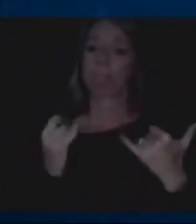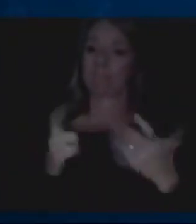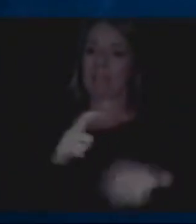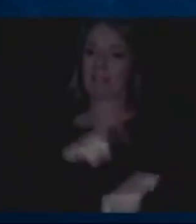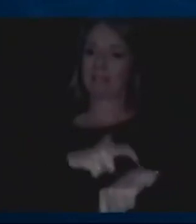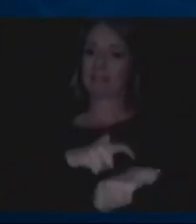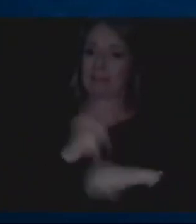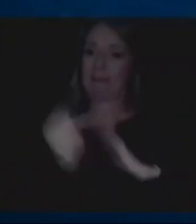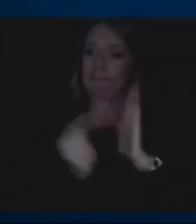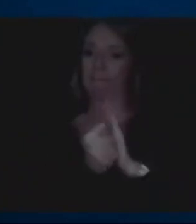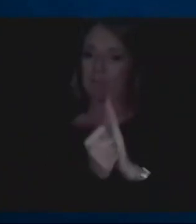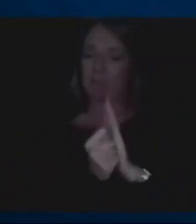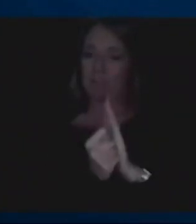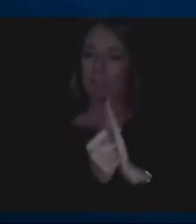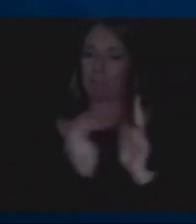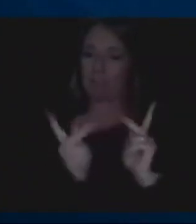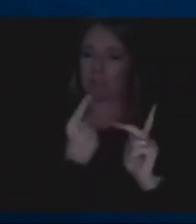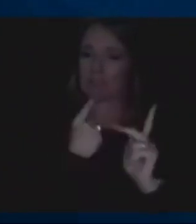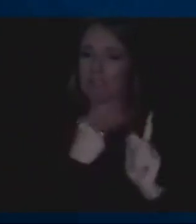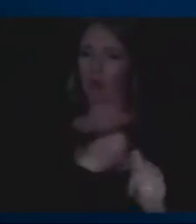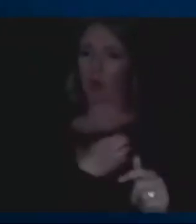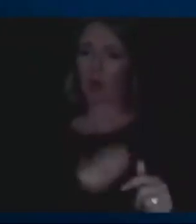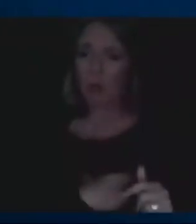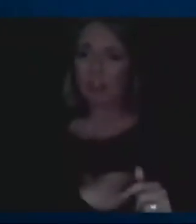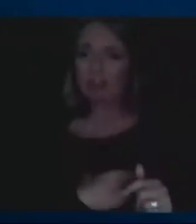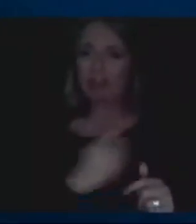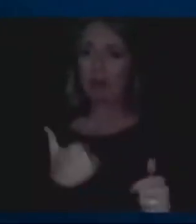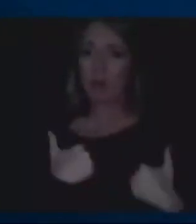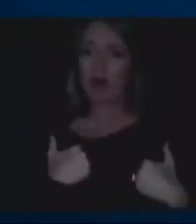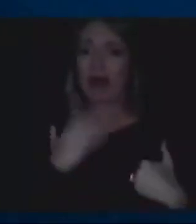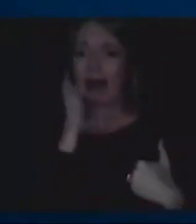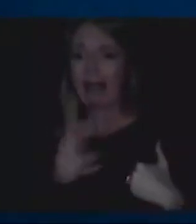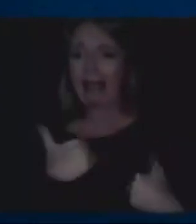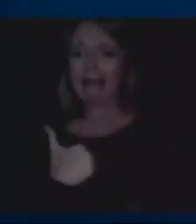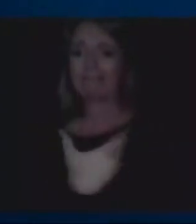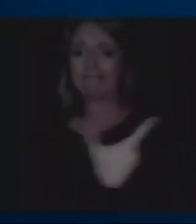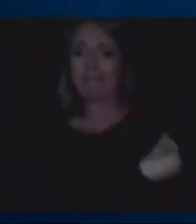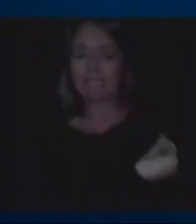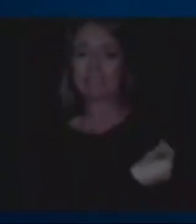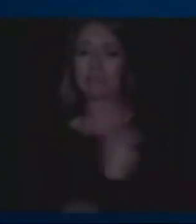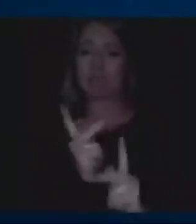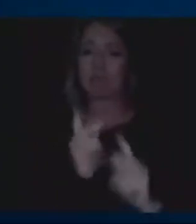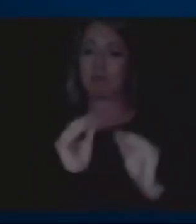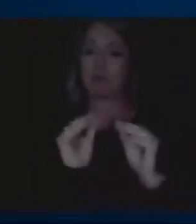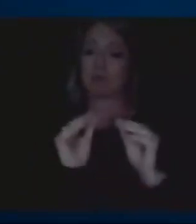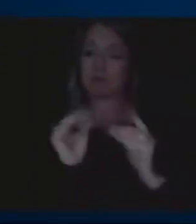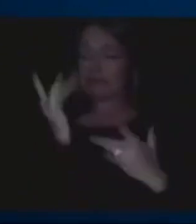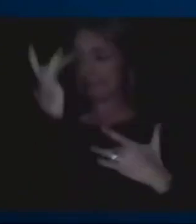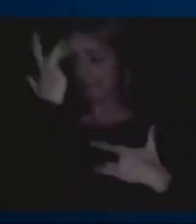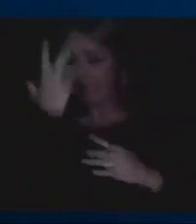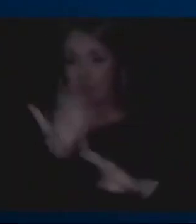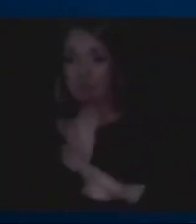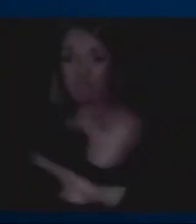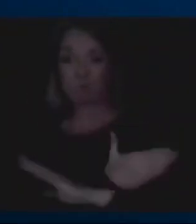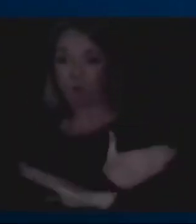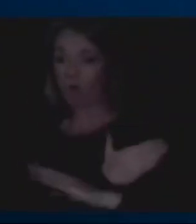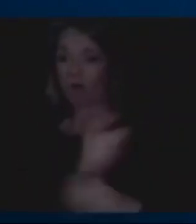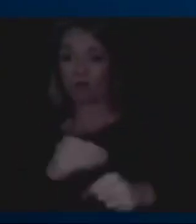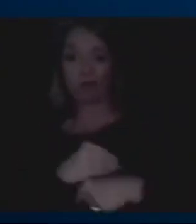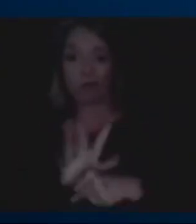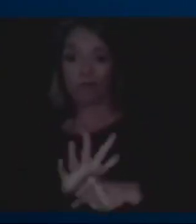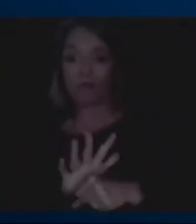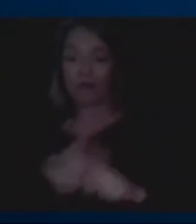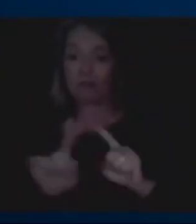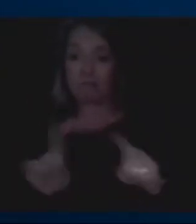say, wow, I wish I would have gotten the vaccine. People that have come in with no medical conditions really, and if they had only gotten the